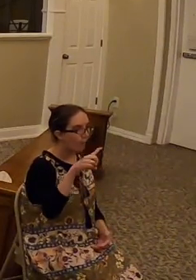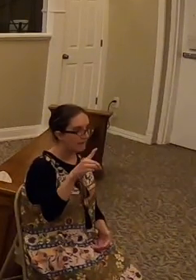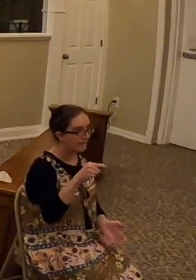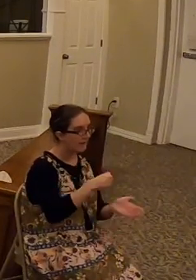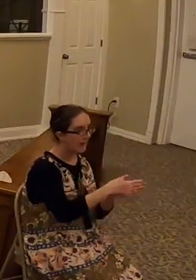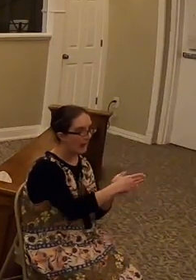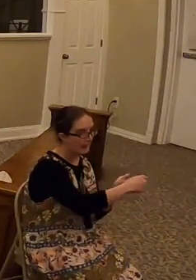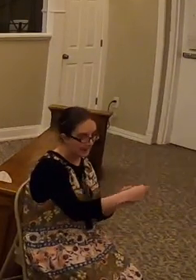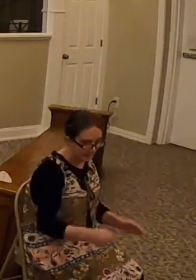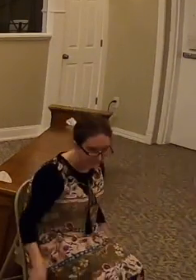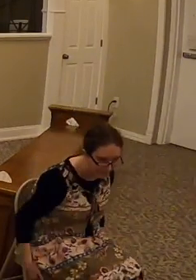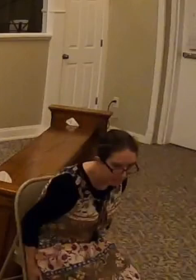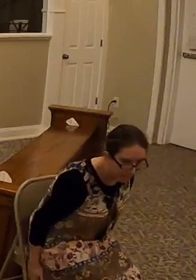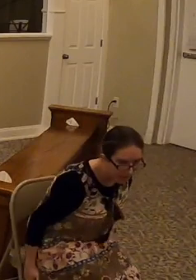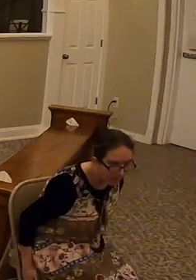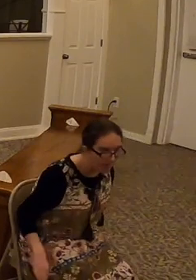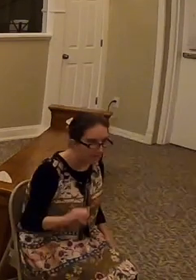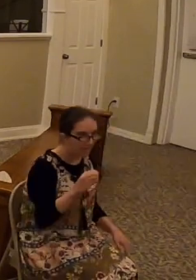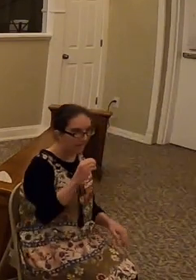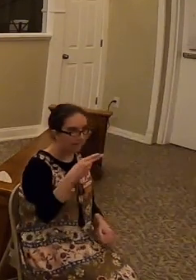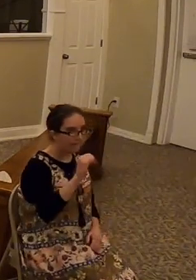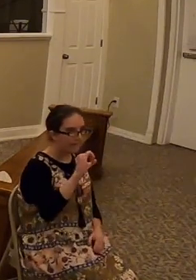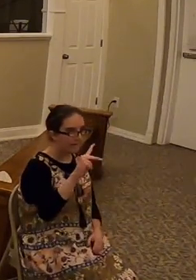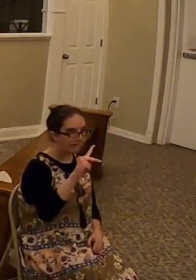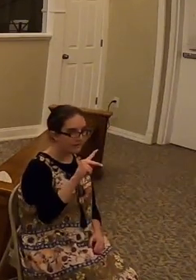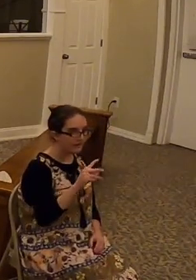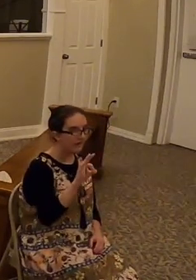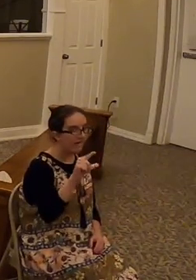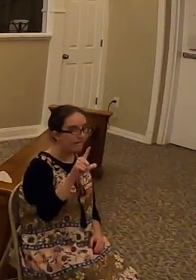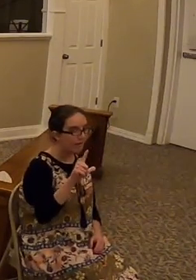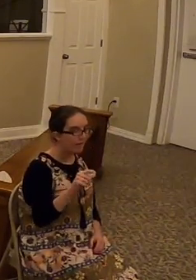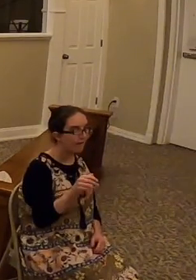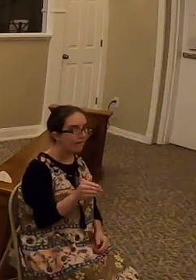Hallelujah. Amen. Chick-fil-A gave me inspiration again.